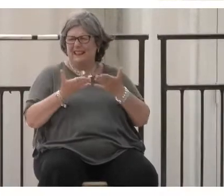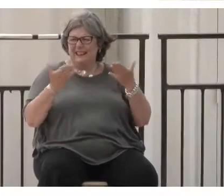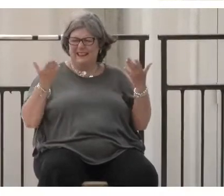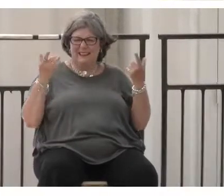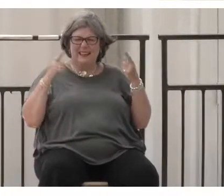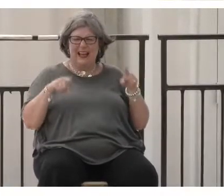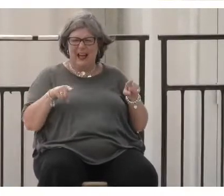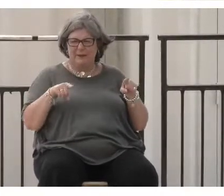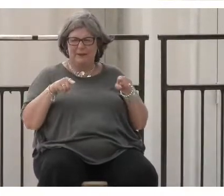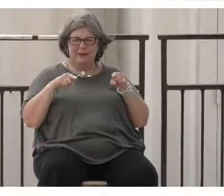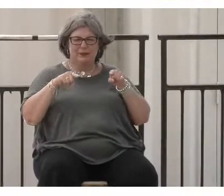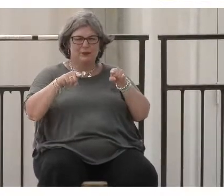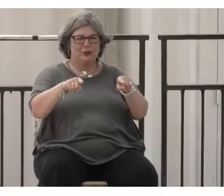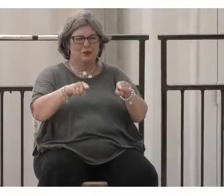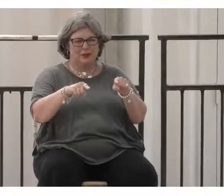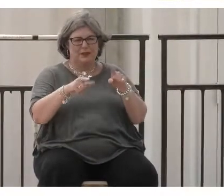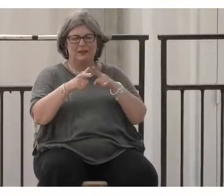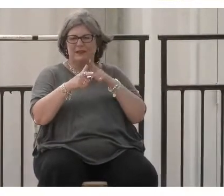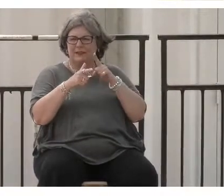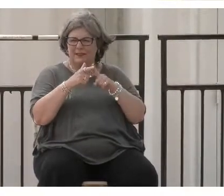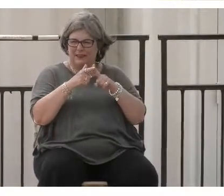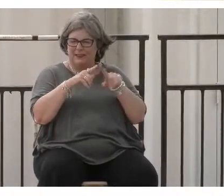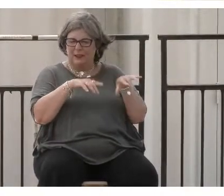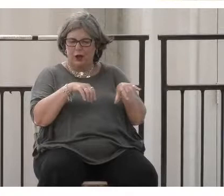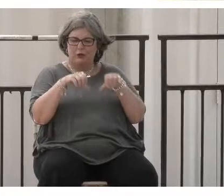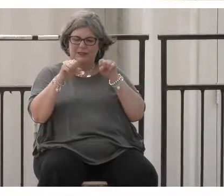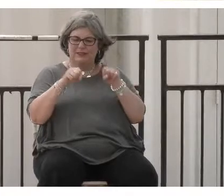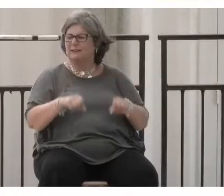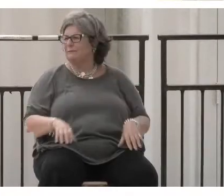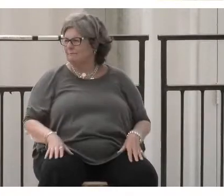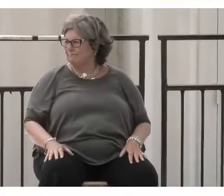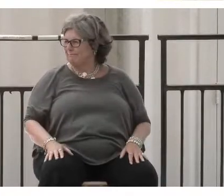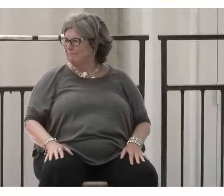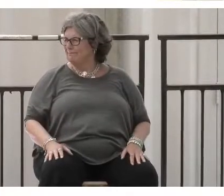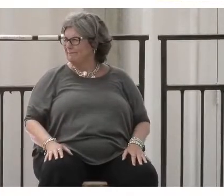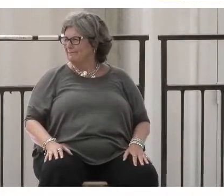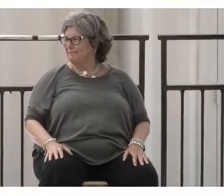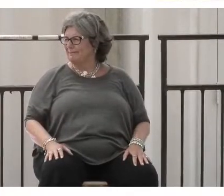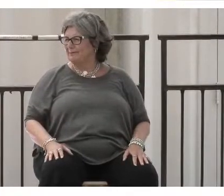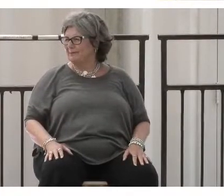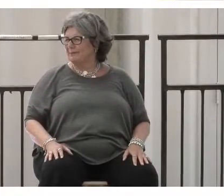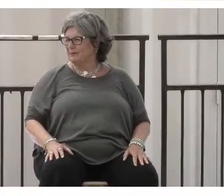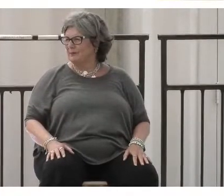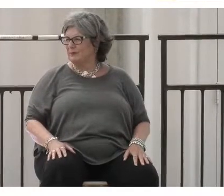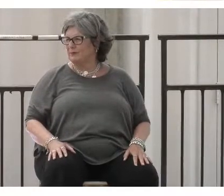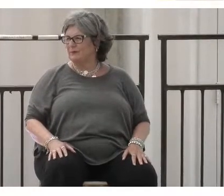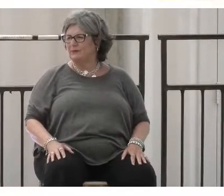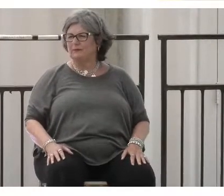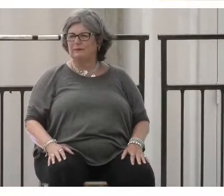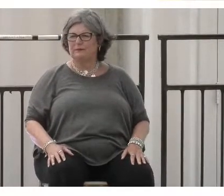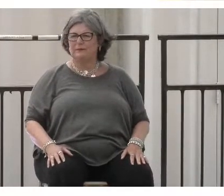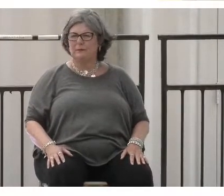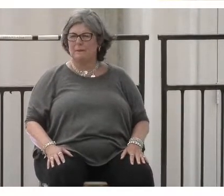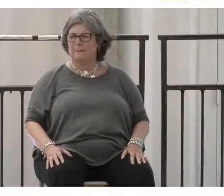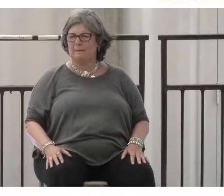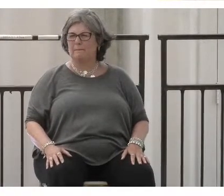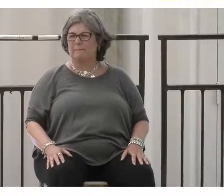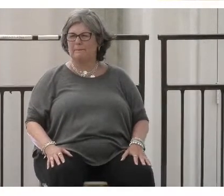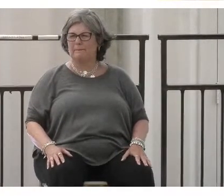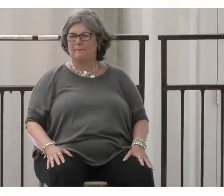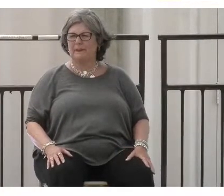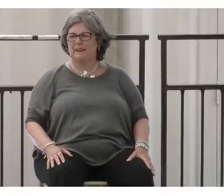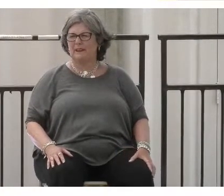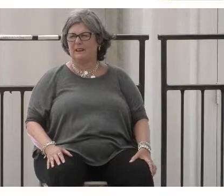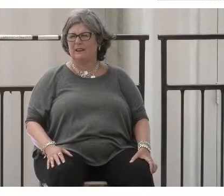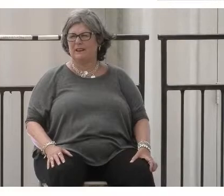happened to you throughout this curation process. Thank you. For us, I think we were trying to envisage how